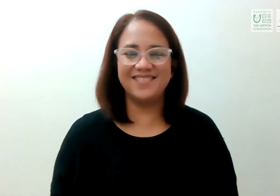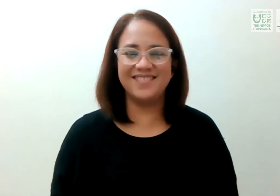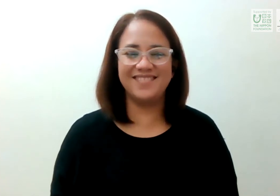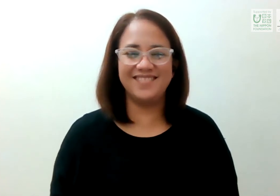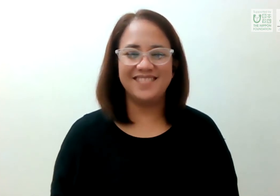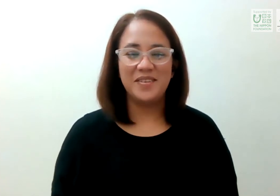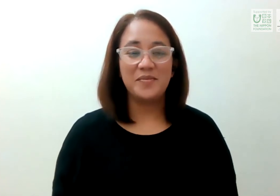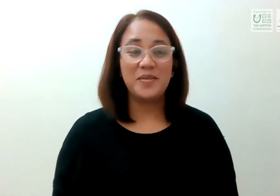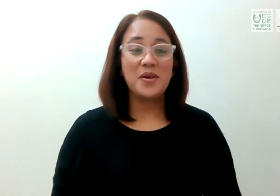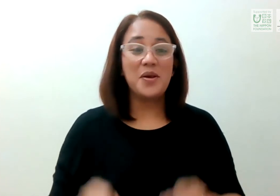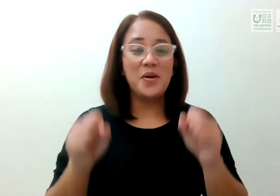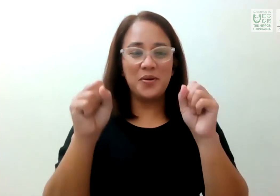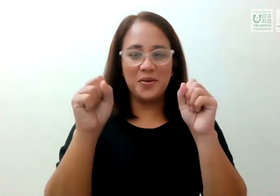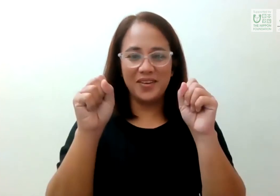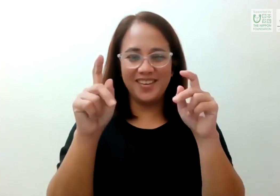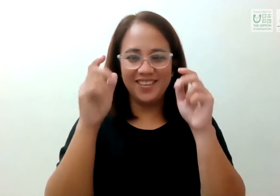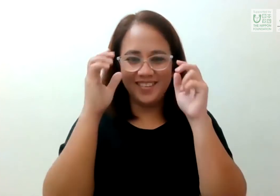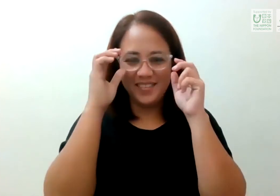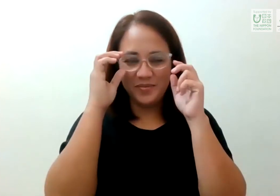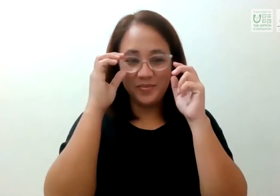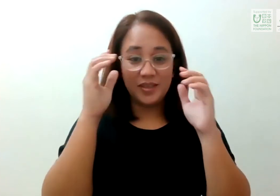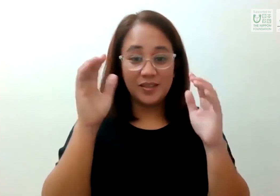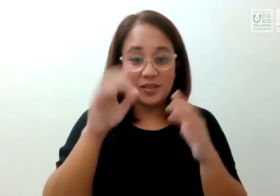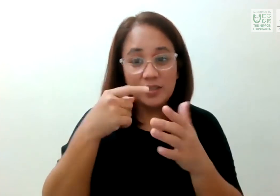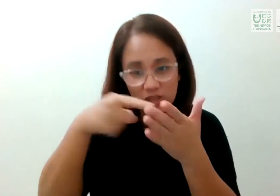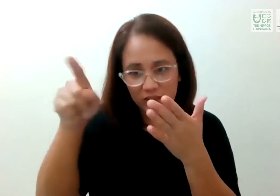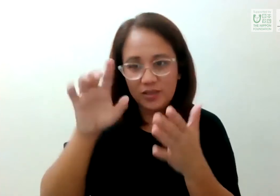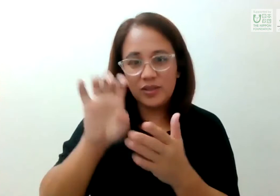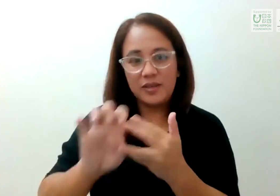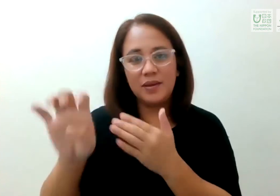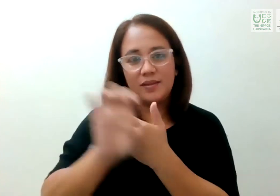Sent, Okay, sir. so everybody check your email.